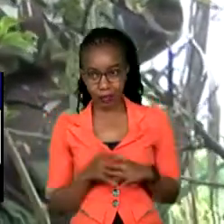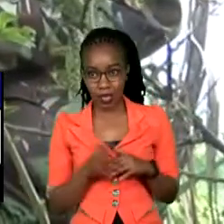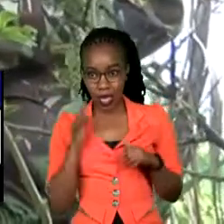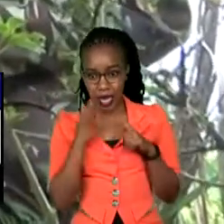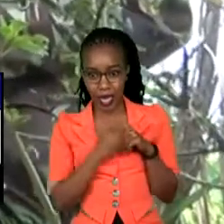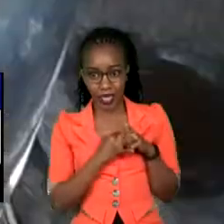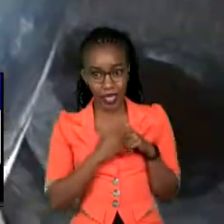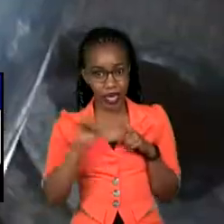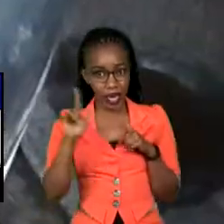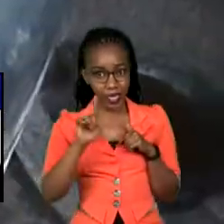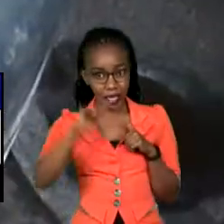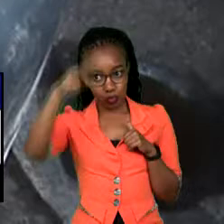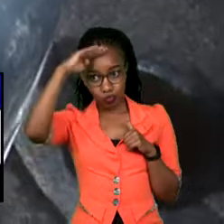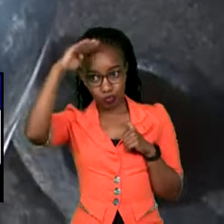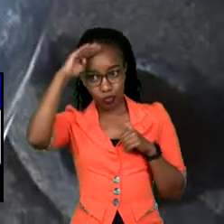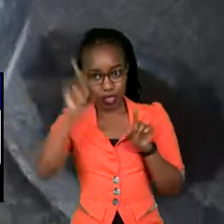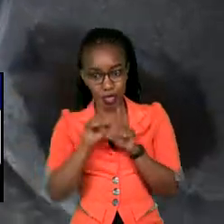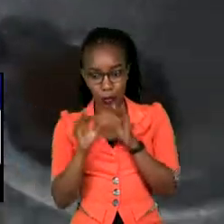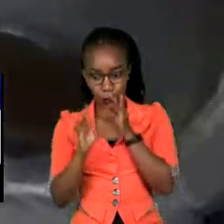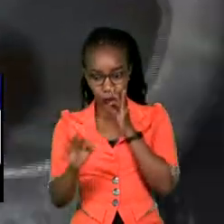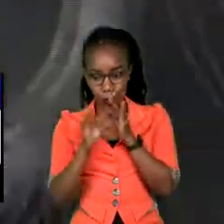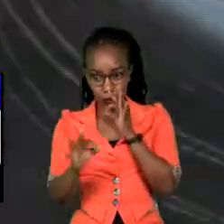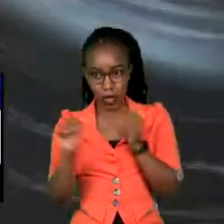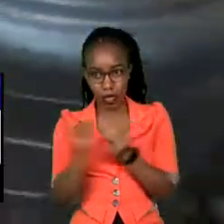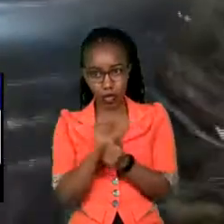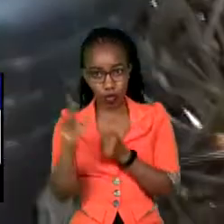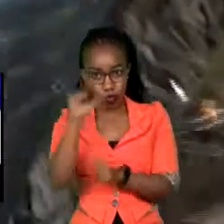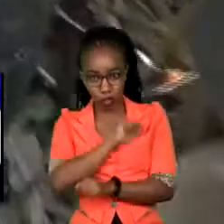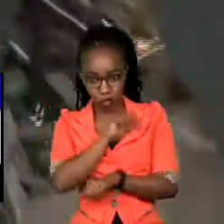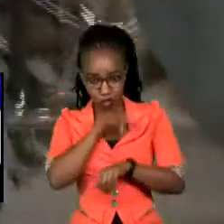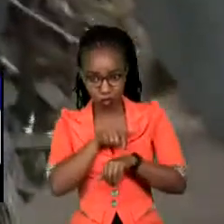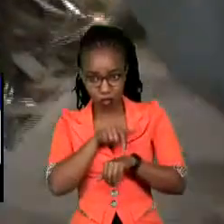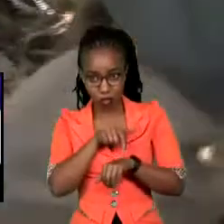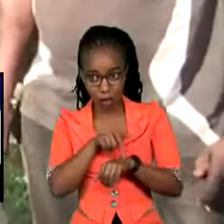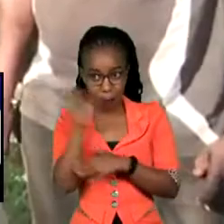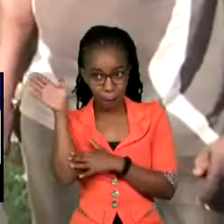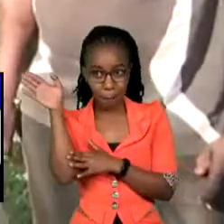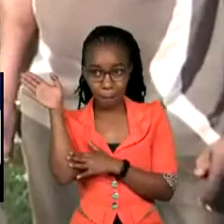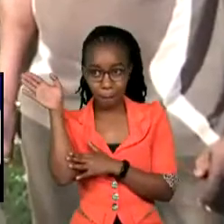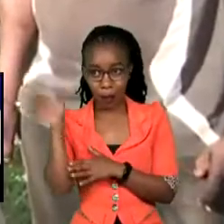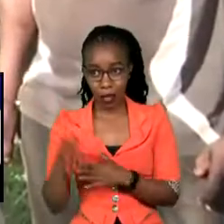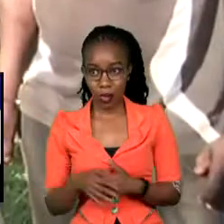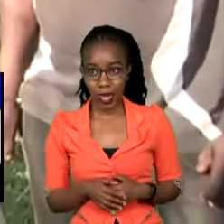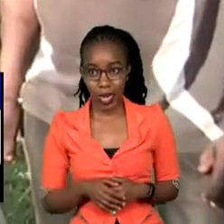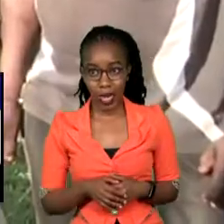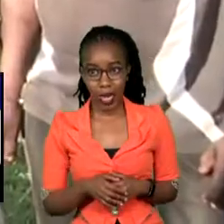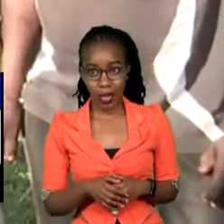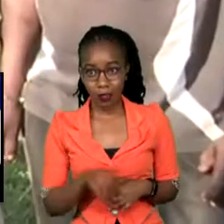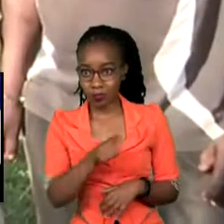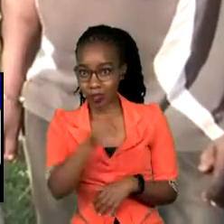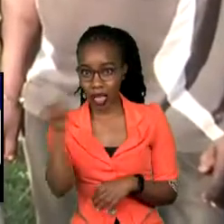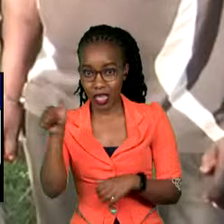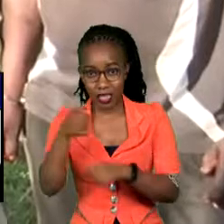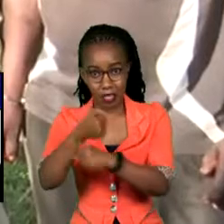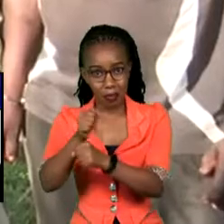800 liters of alcohol and chang'aa were destroyed during this raid. Miwa ingine ilikuwa hapa walikuwa natengenezea